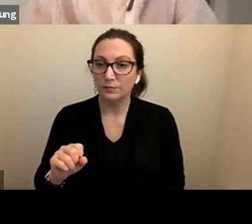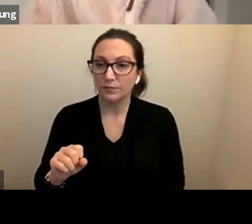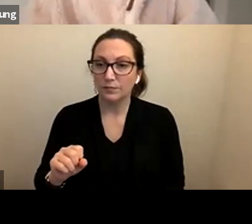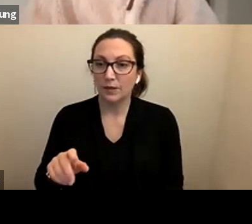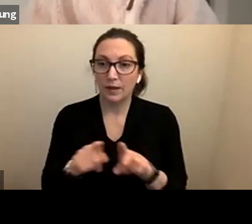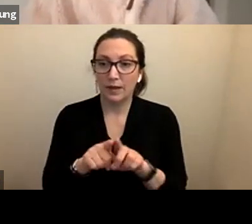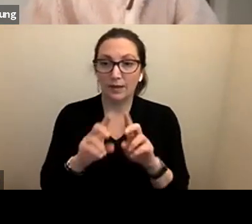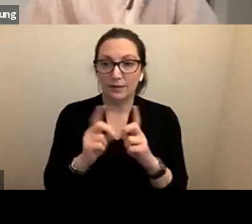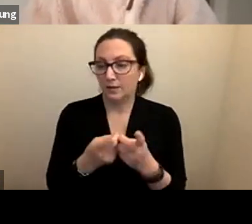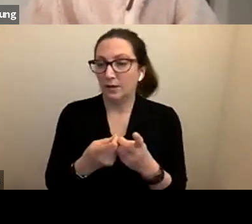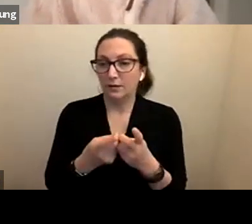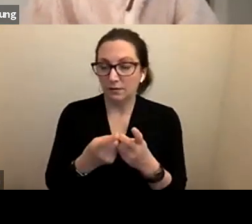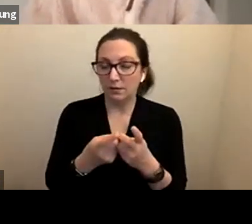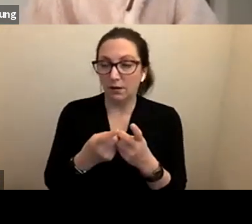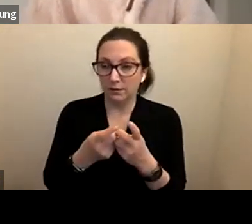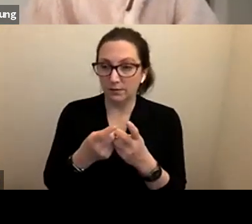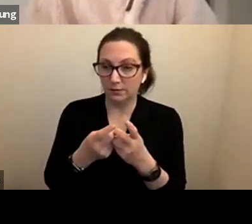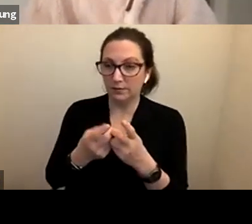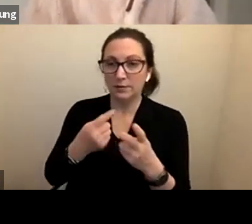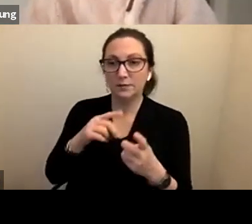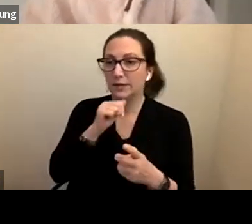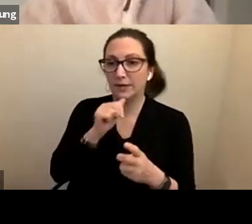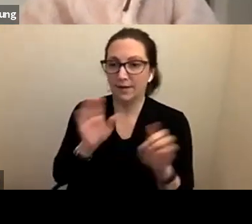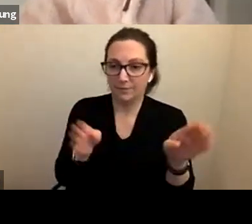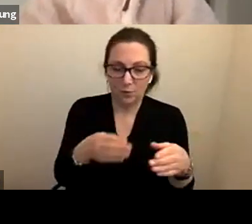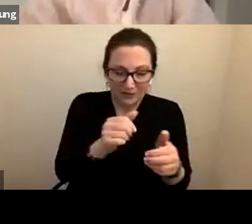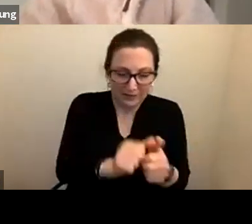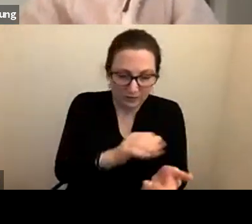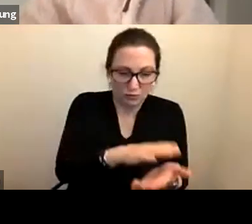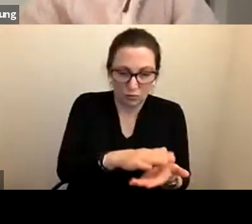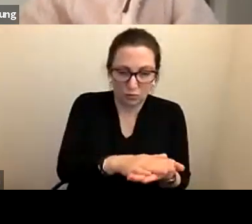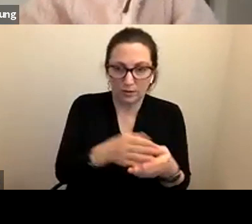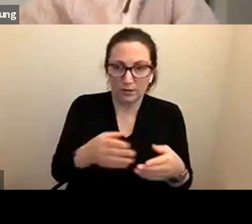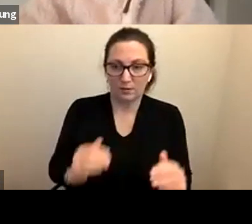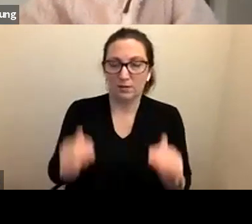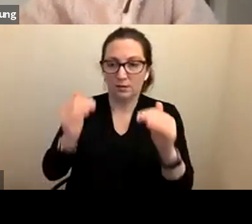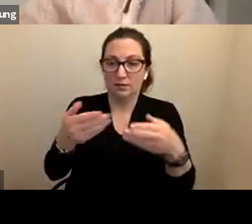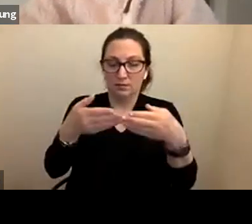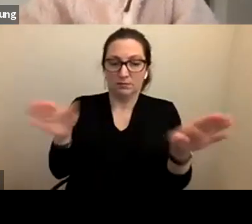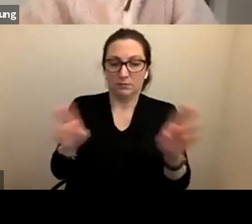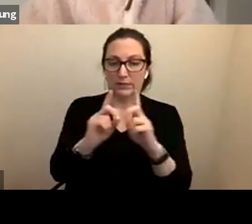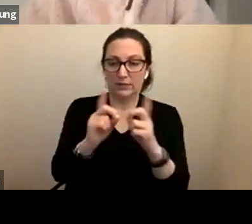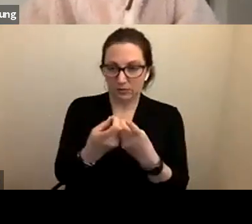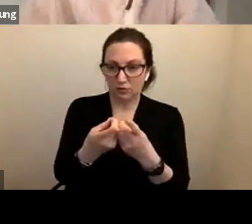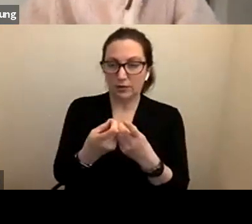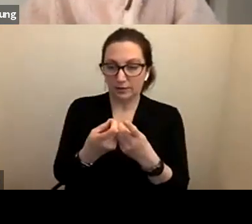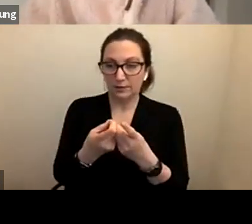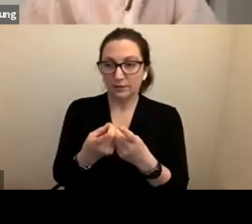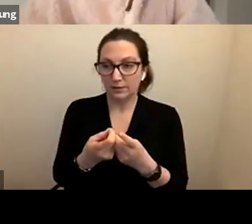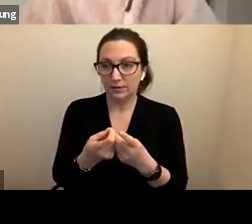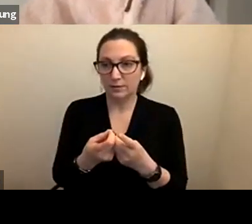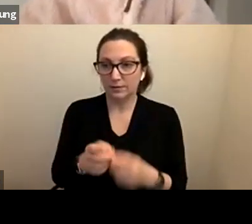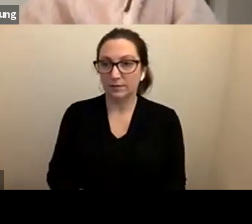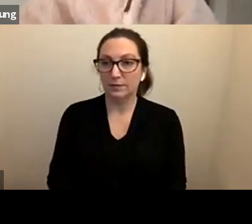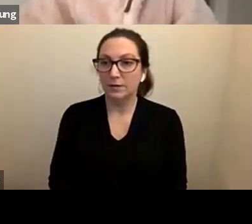a school-based level. And we expected our schools to follow our